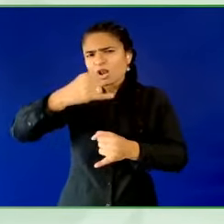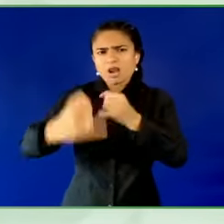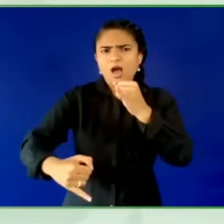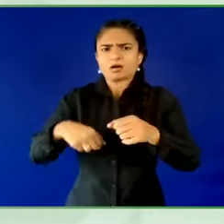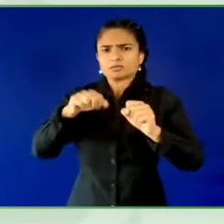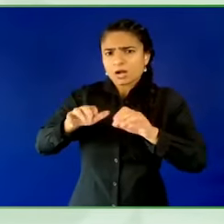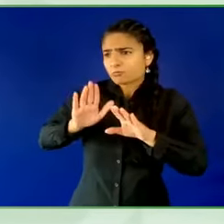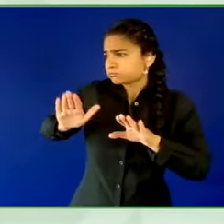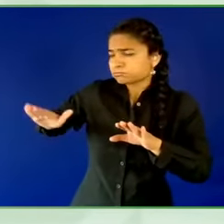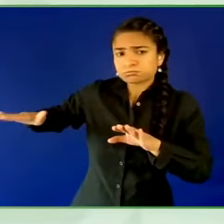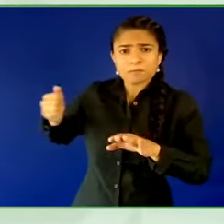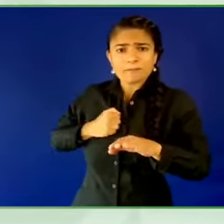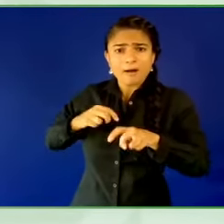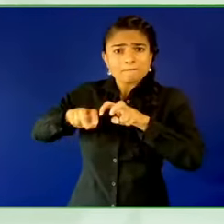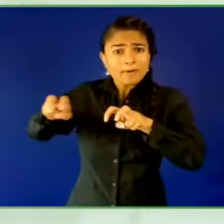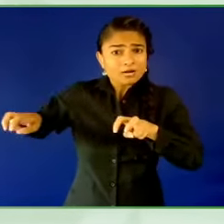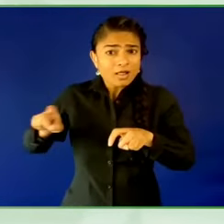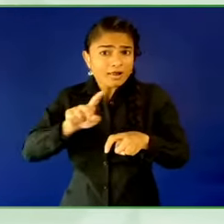Thank you.